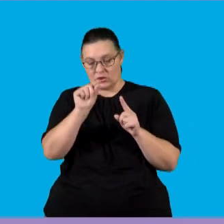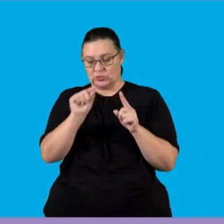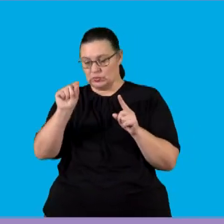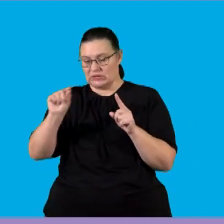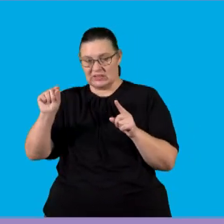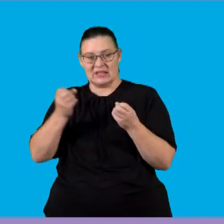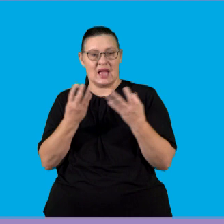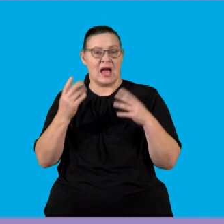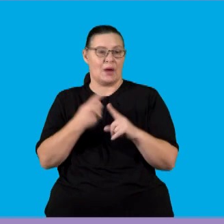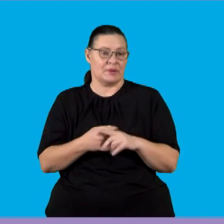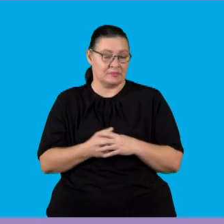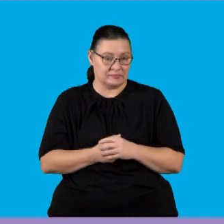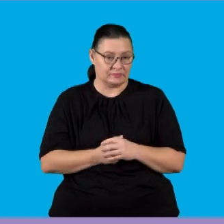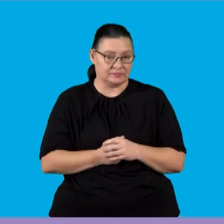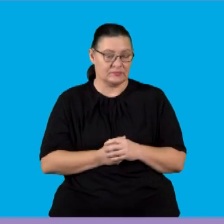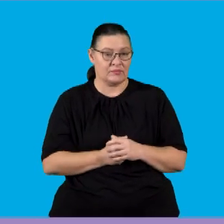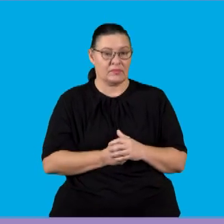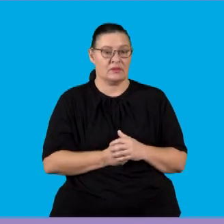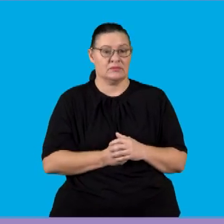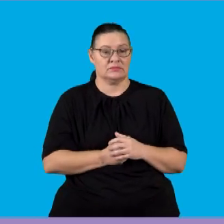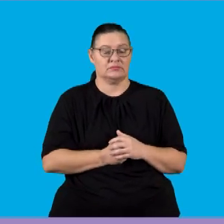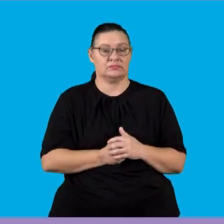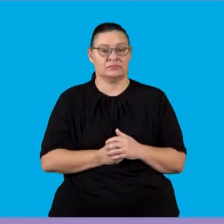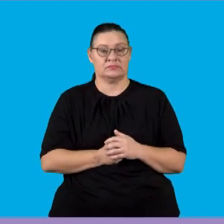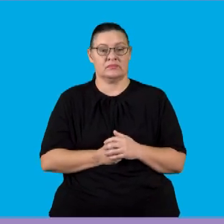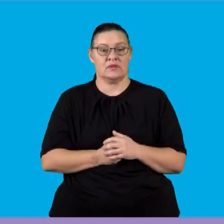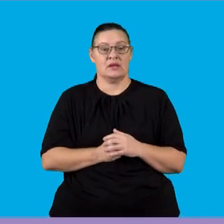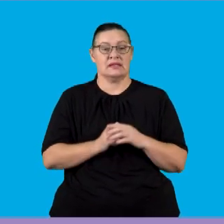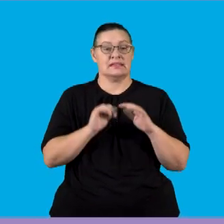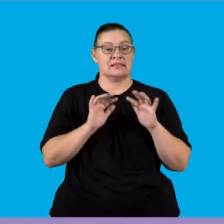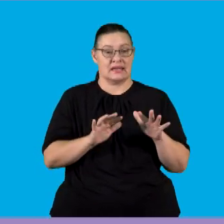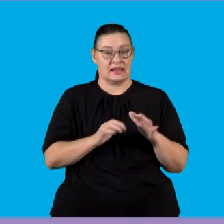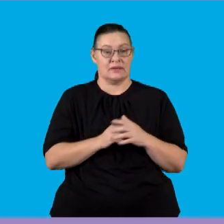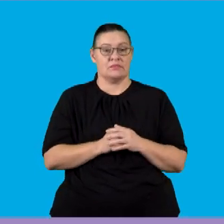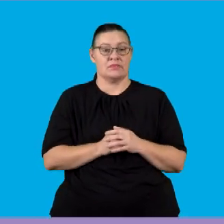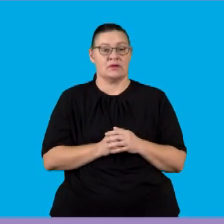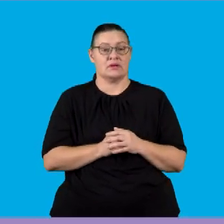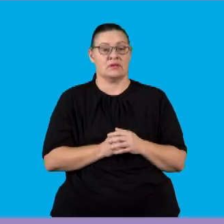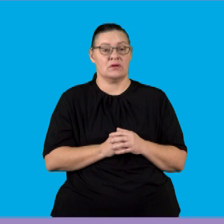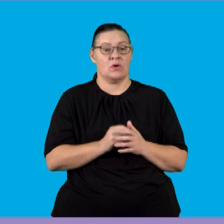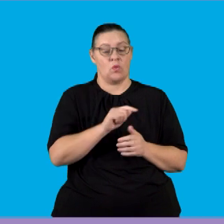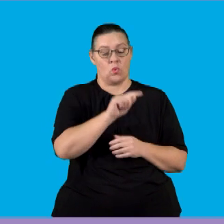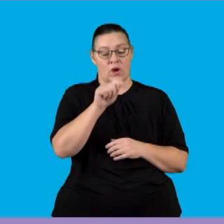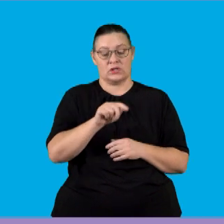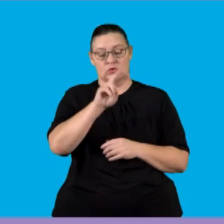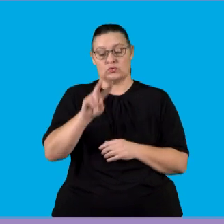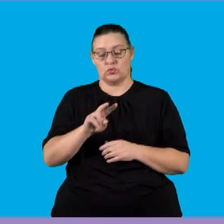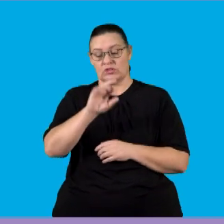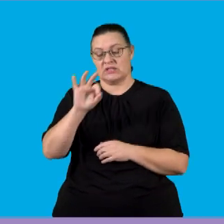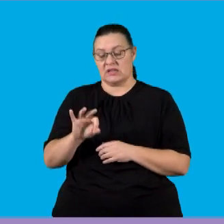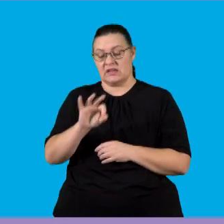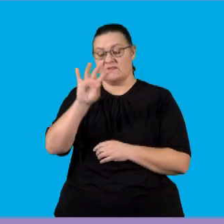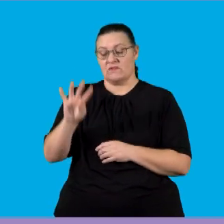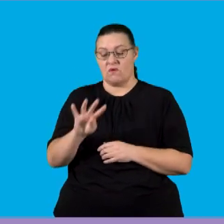324 million. So we know that when we multiply by 10, it will be 1, 2,